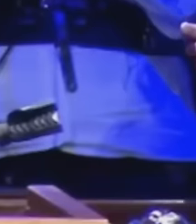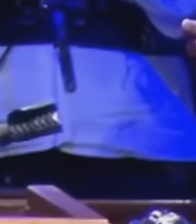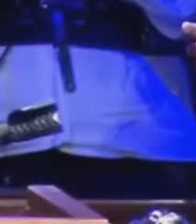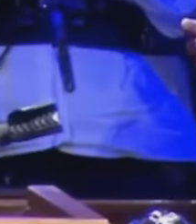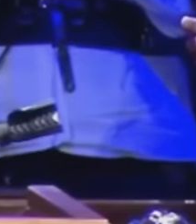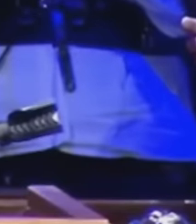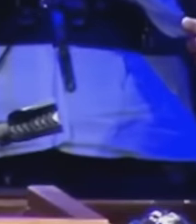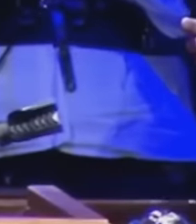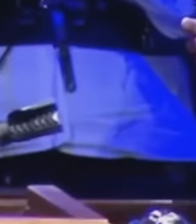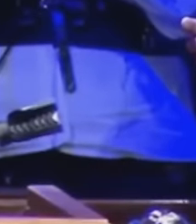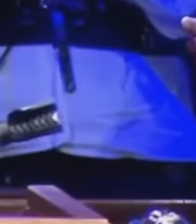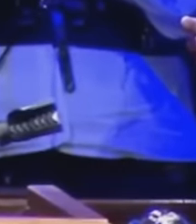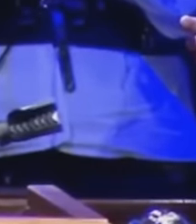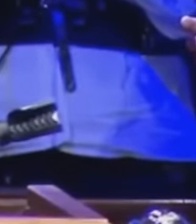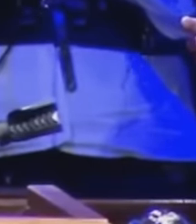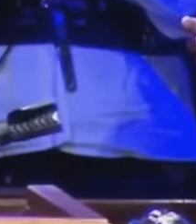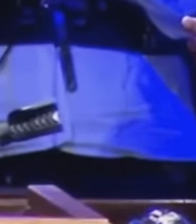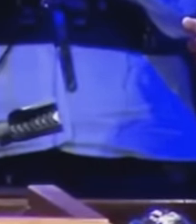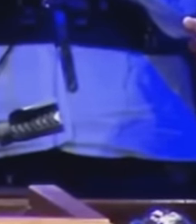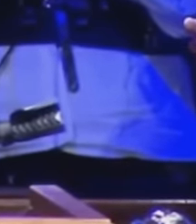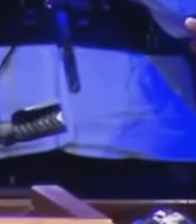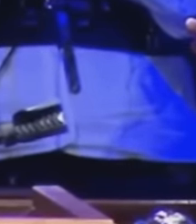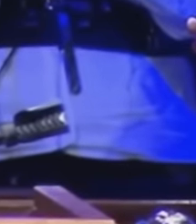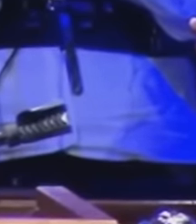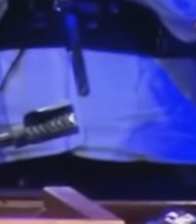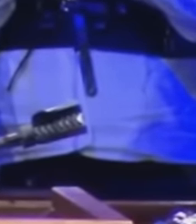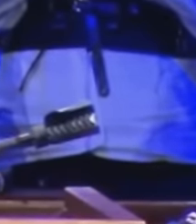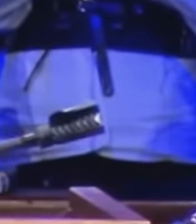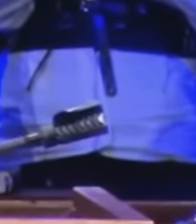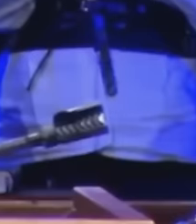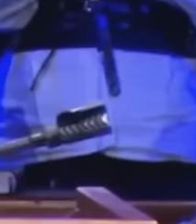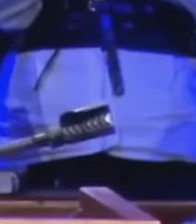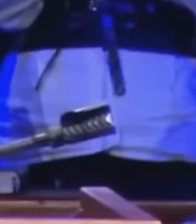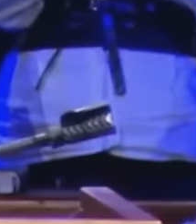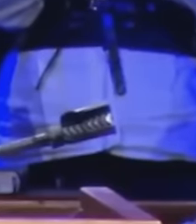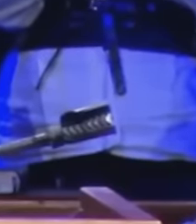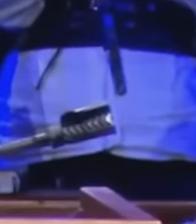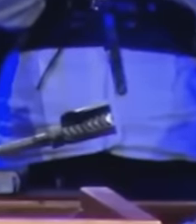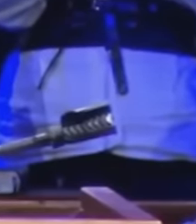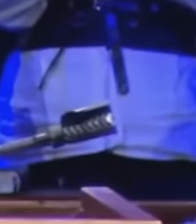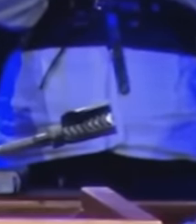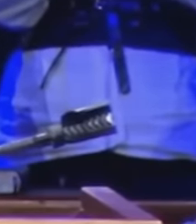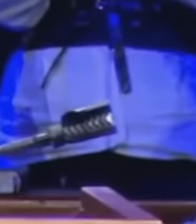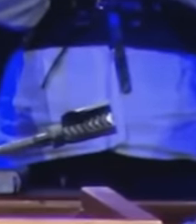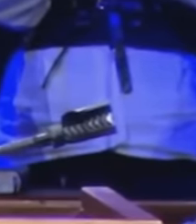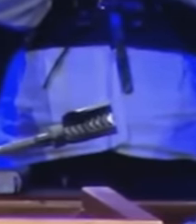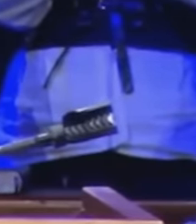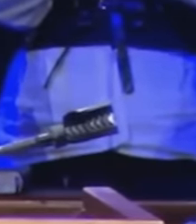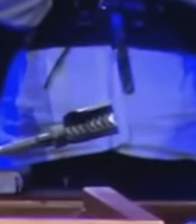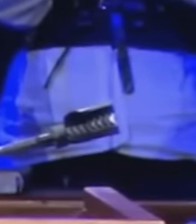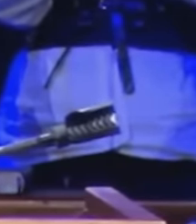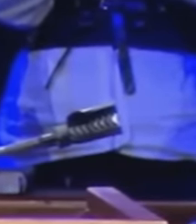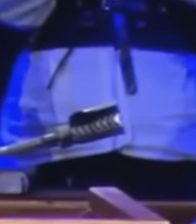make us aware of the loose threads in our lives. And tonight, for those of us who would dare pray